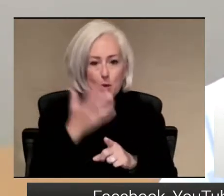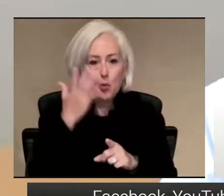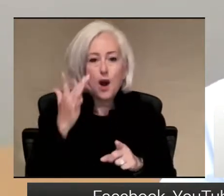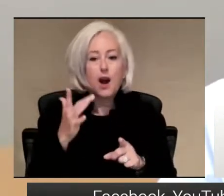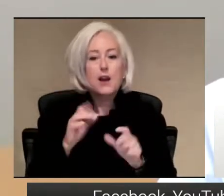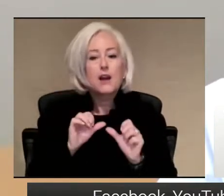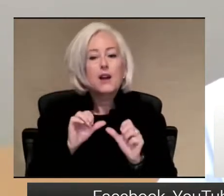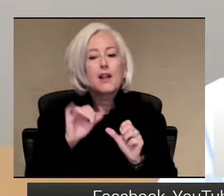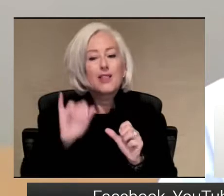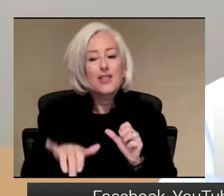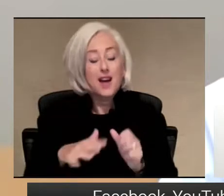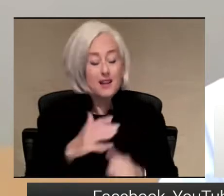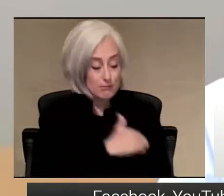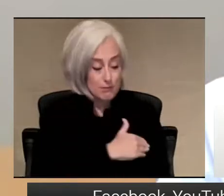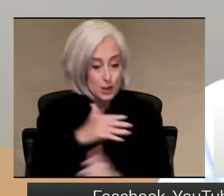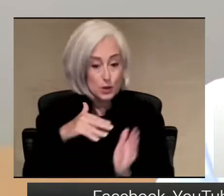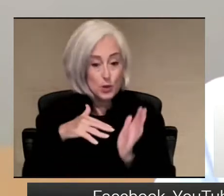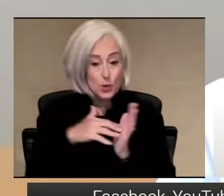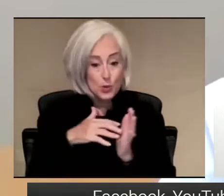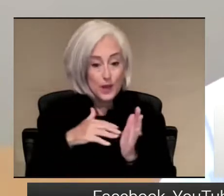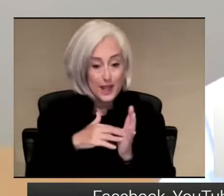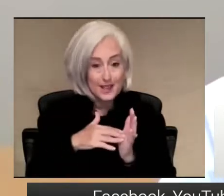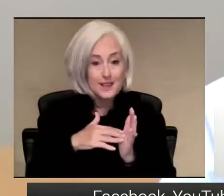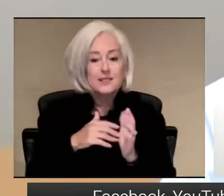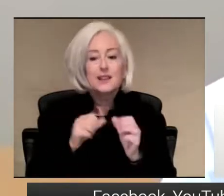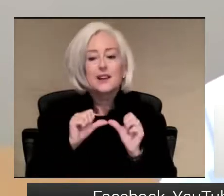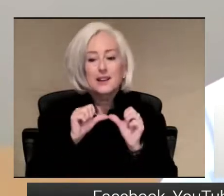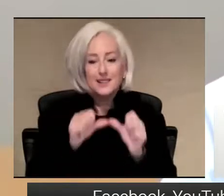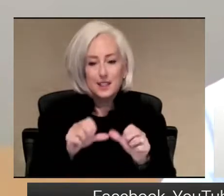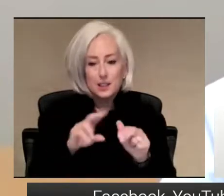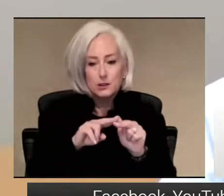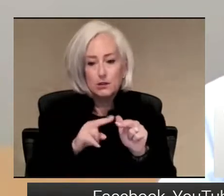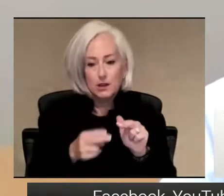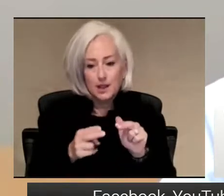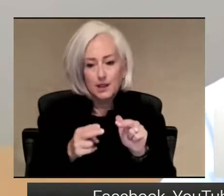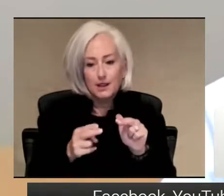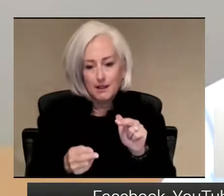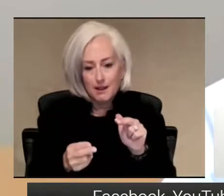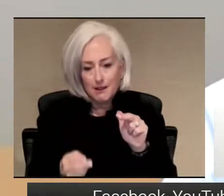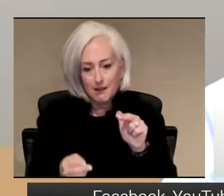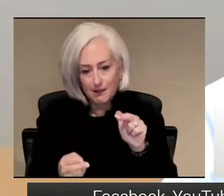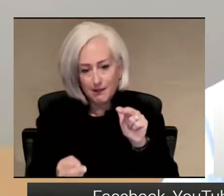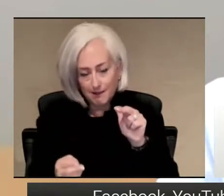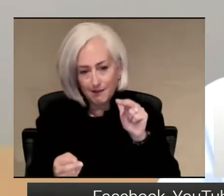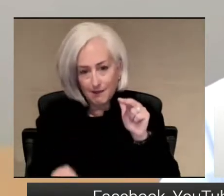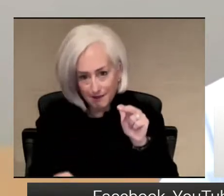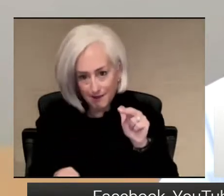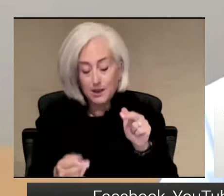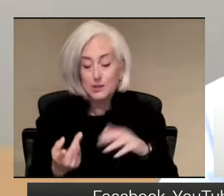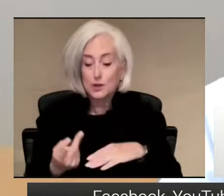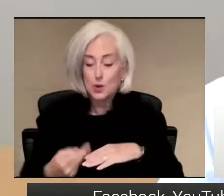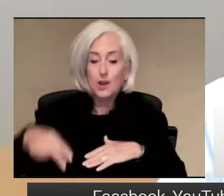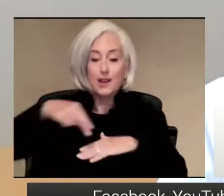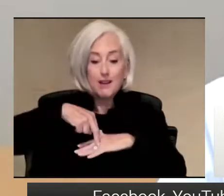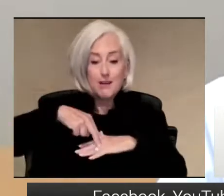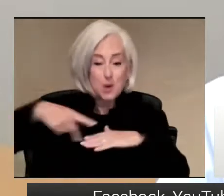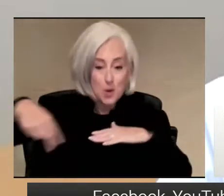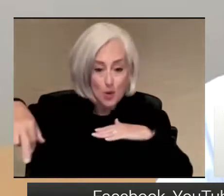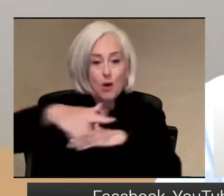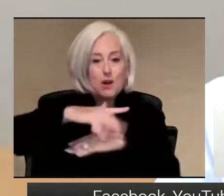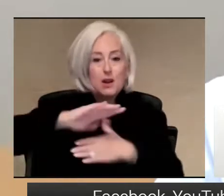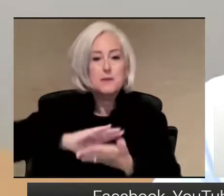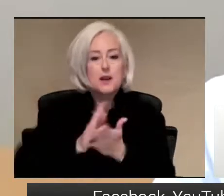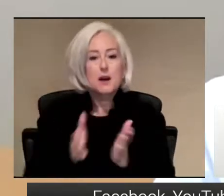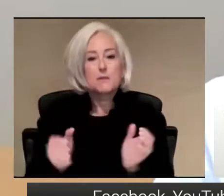and walking, getting up, and doing day-to-day activities gets progressively difficult. One of the most common complications is